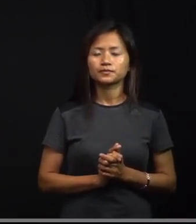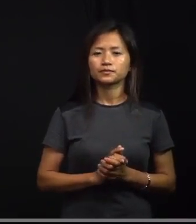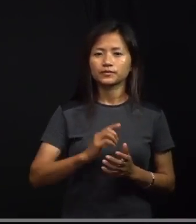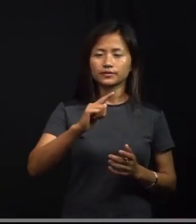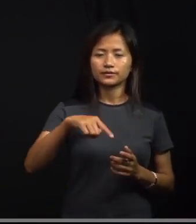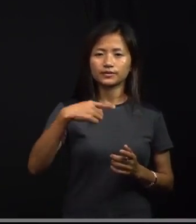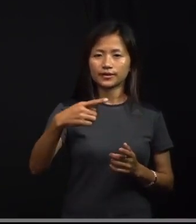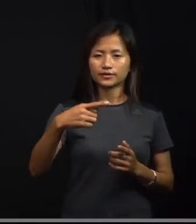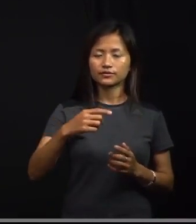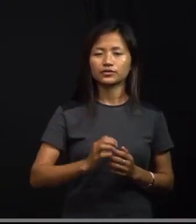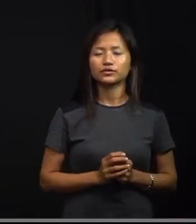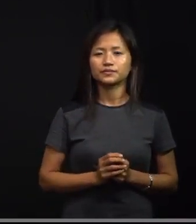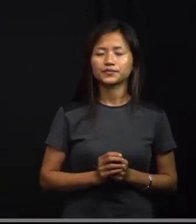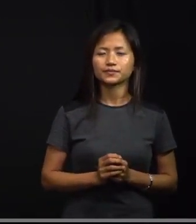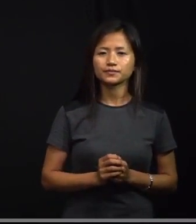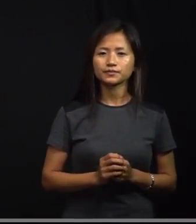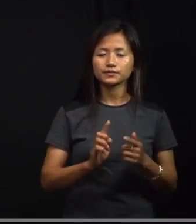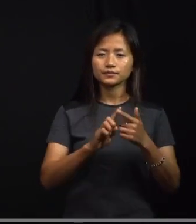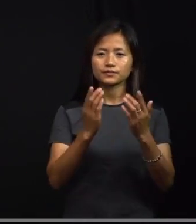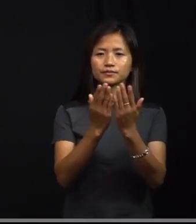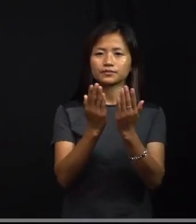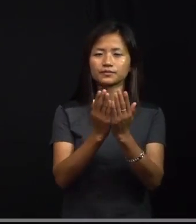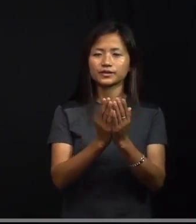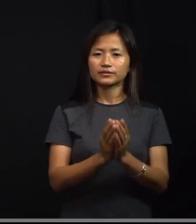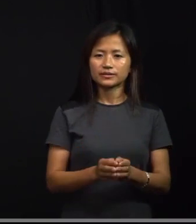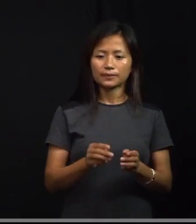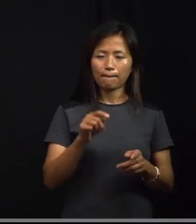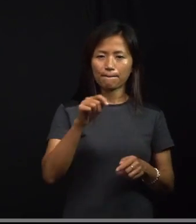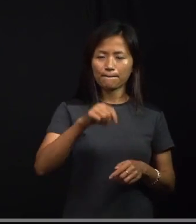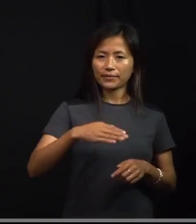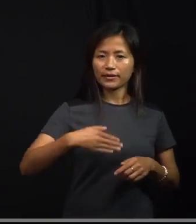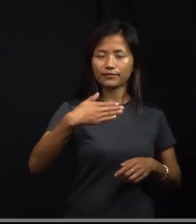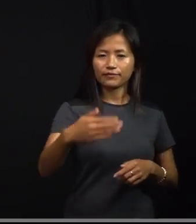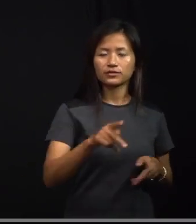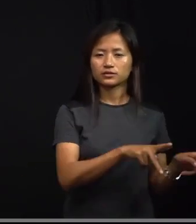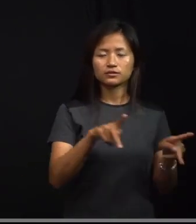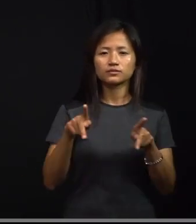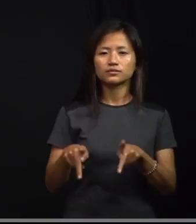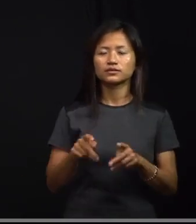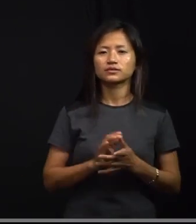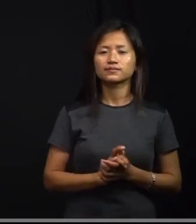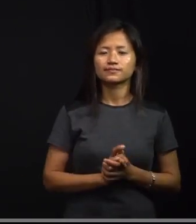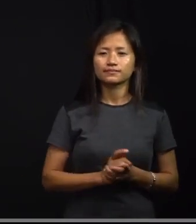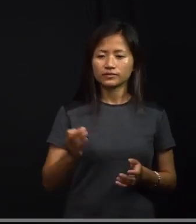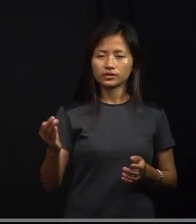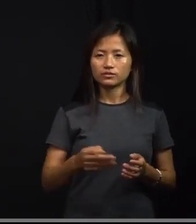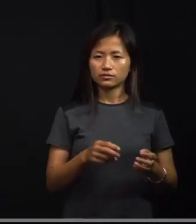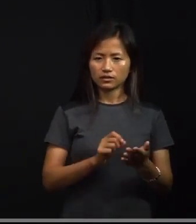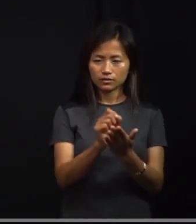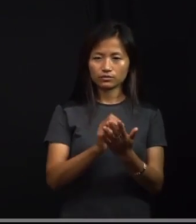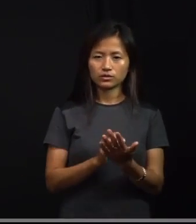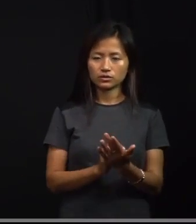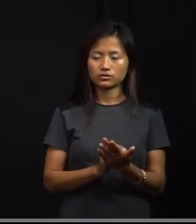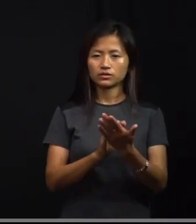next feature is that education is pre-planned. So you took new admission in class 11,